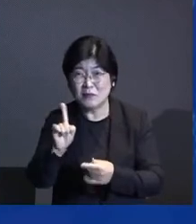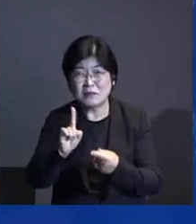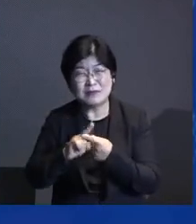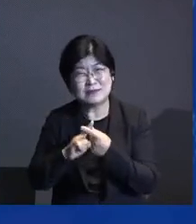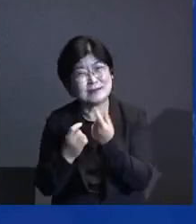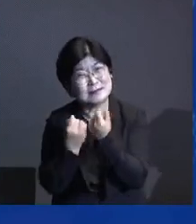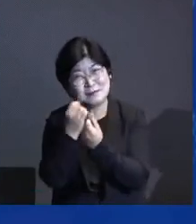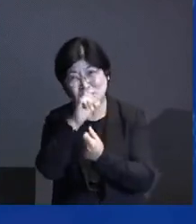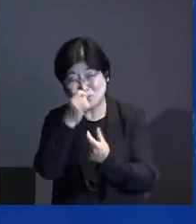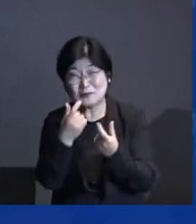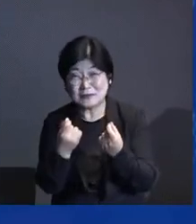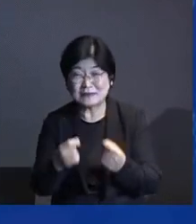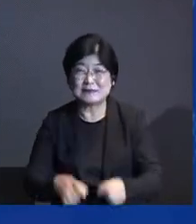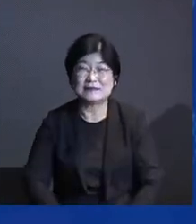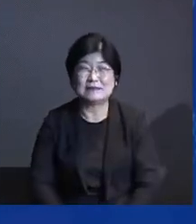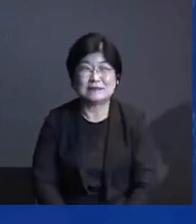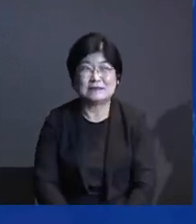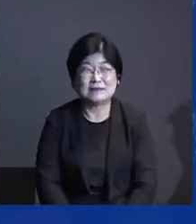Okay.